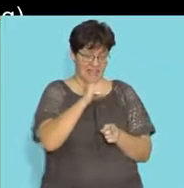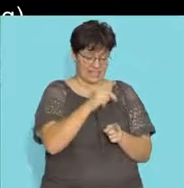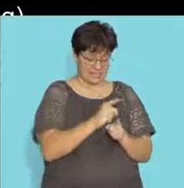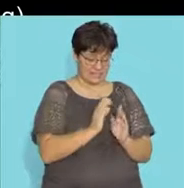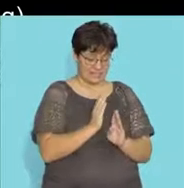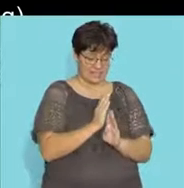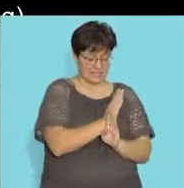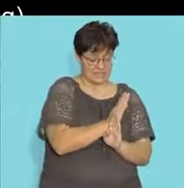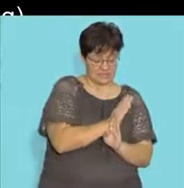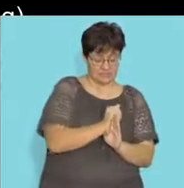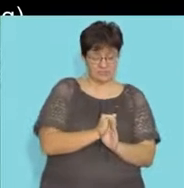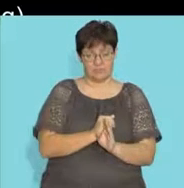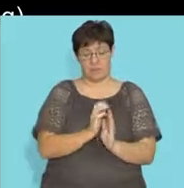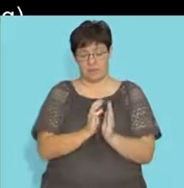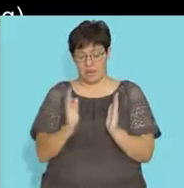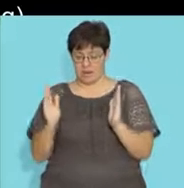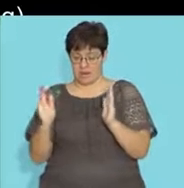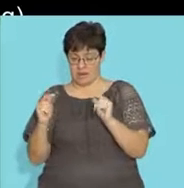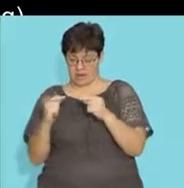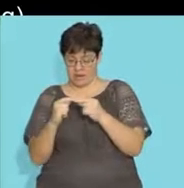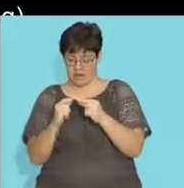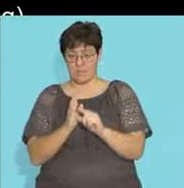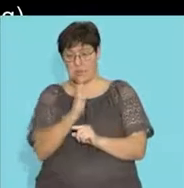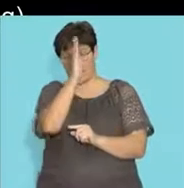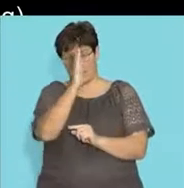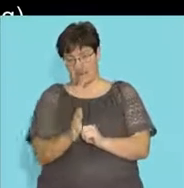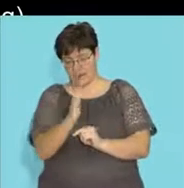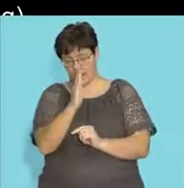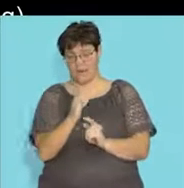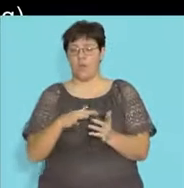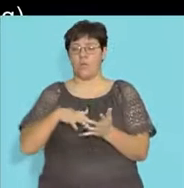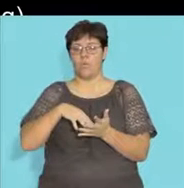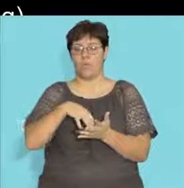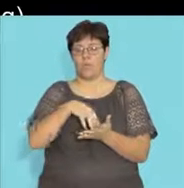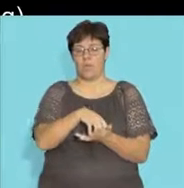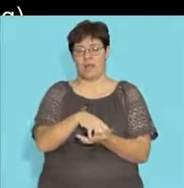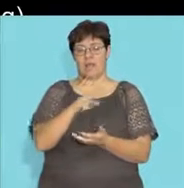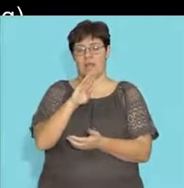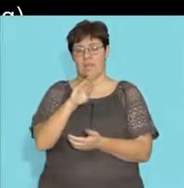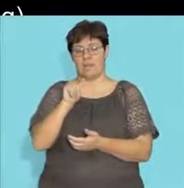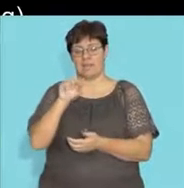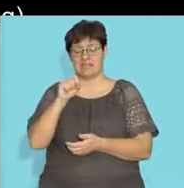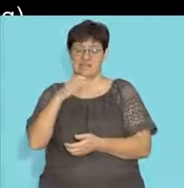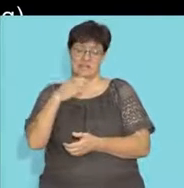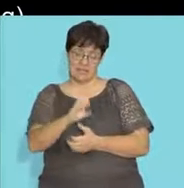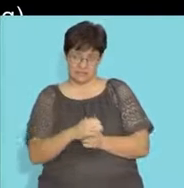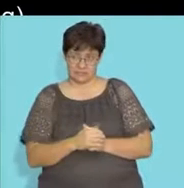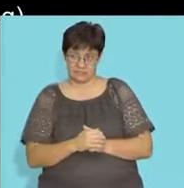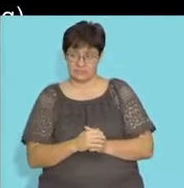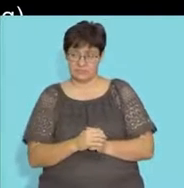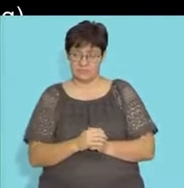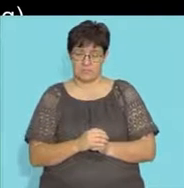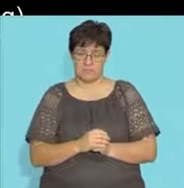just lower than pH of 7. If these two start to neutralize each other, we